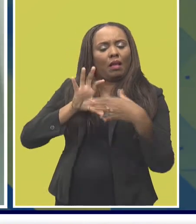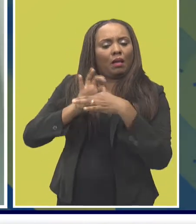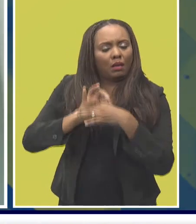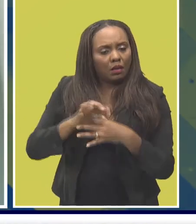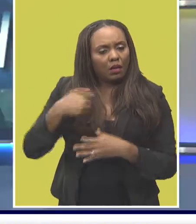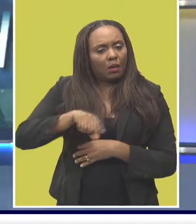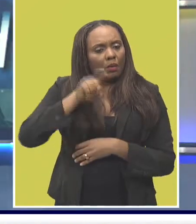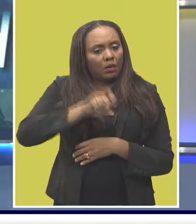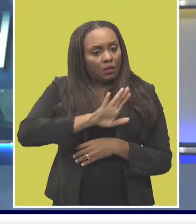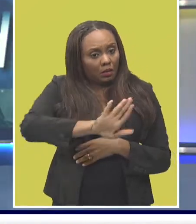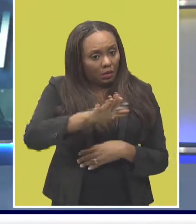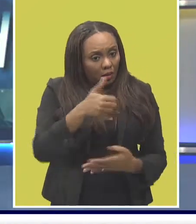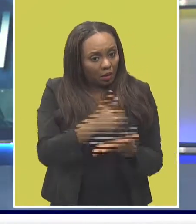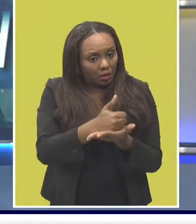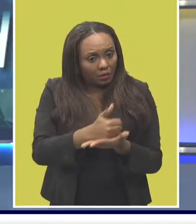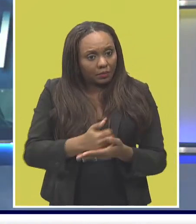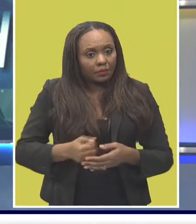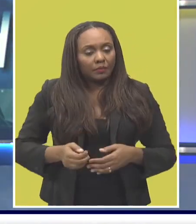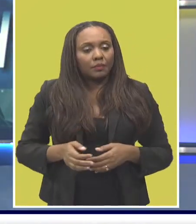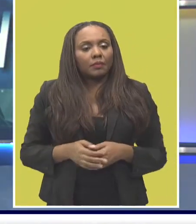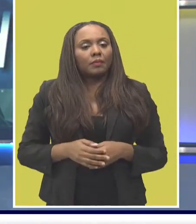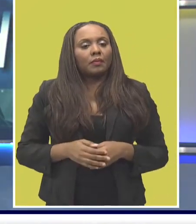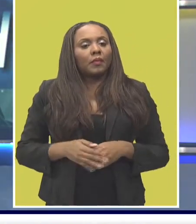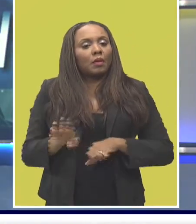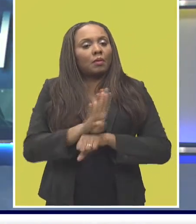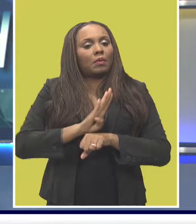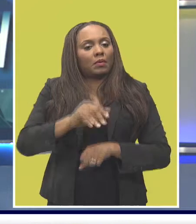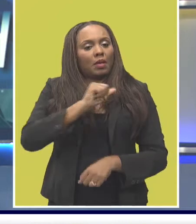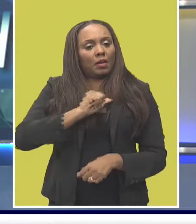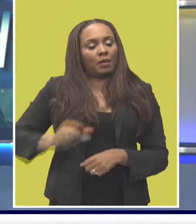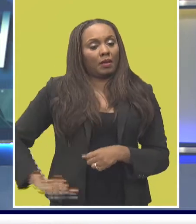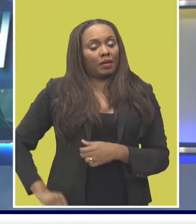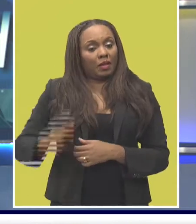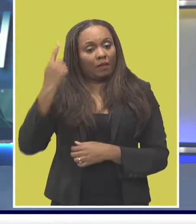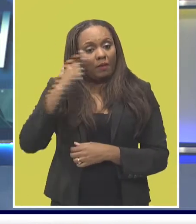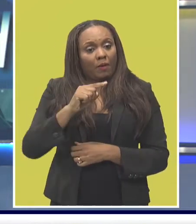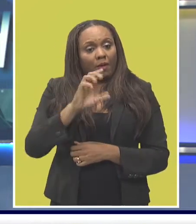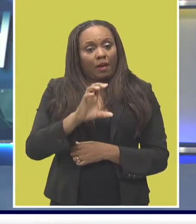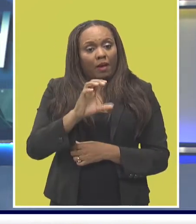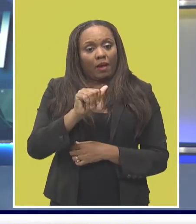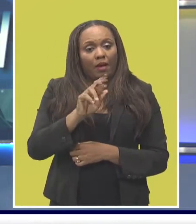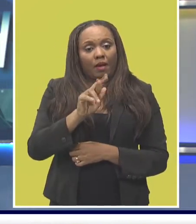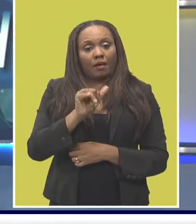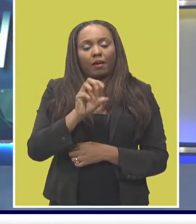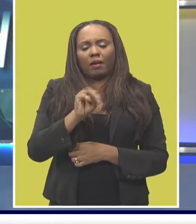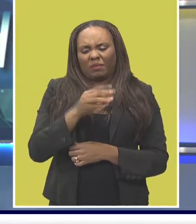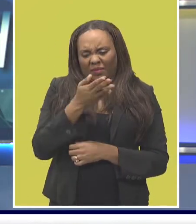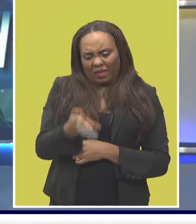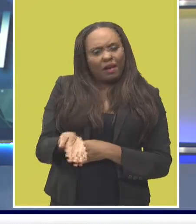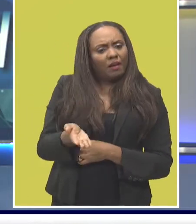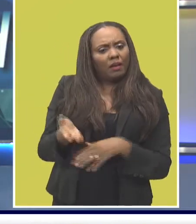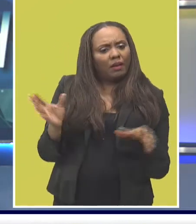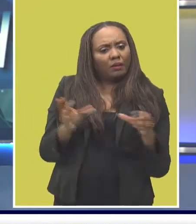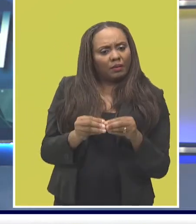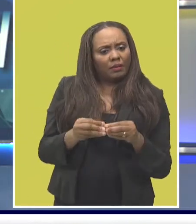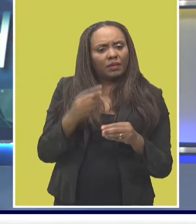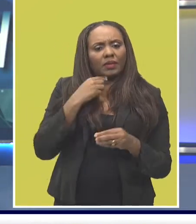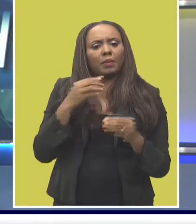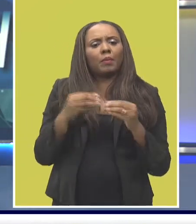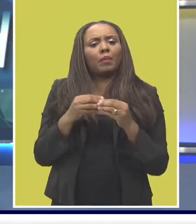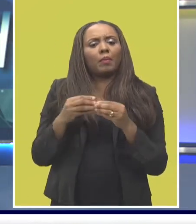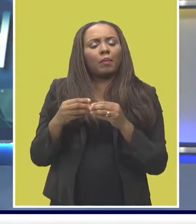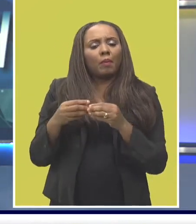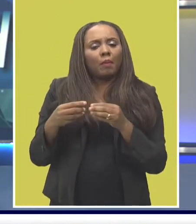your help. And Barbados Ambassador to CARICOM David Comachong was also present at that meeting. He says that greater consultation